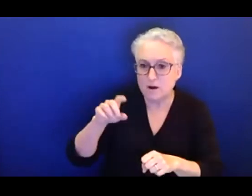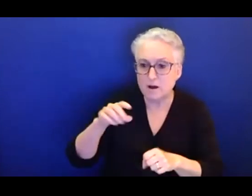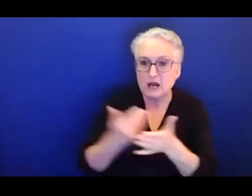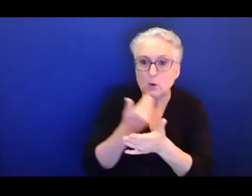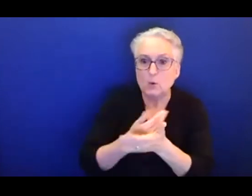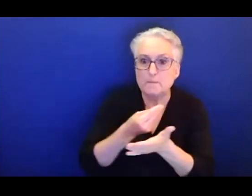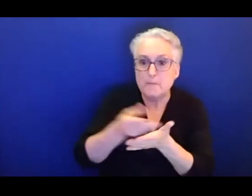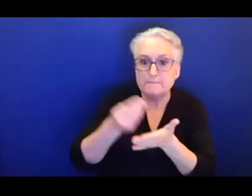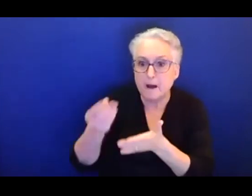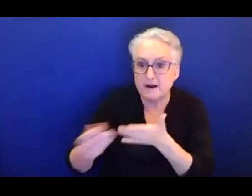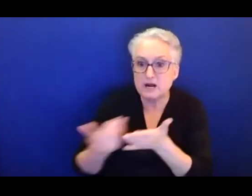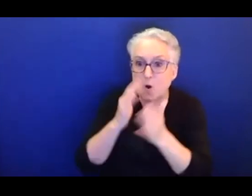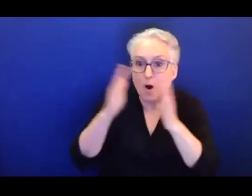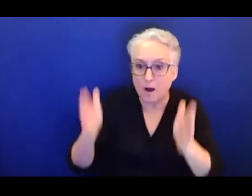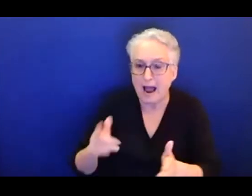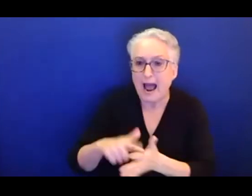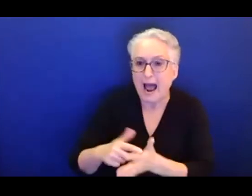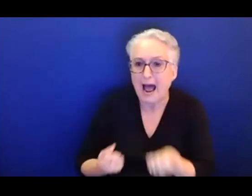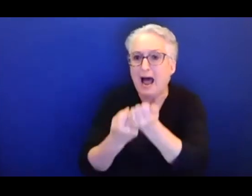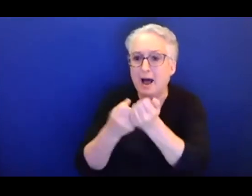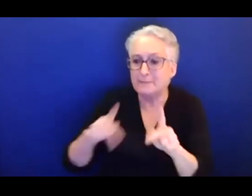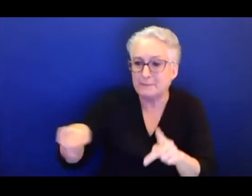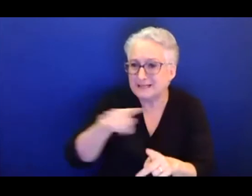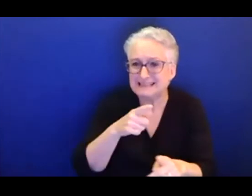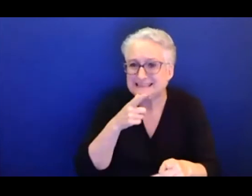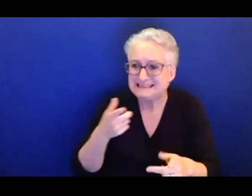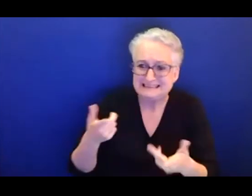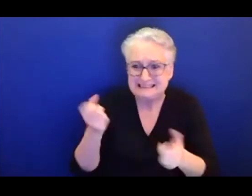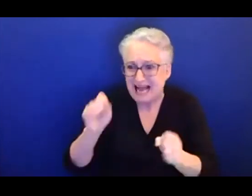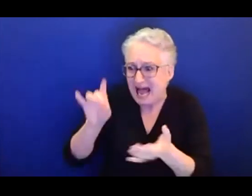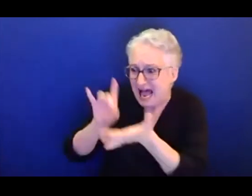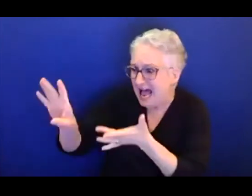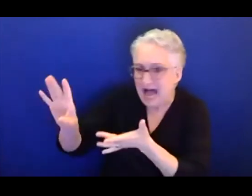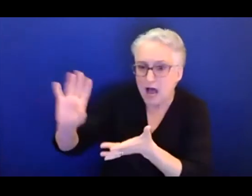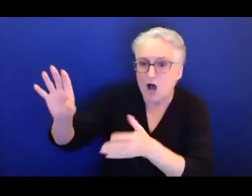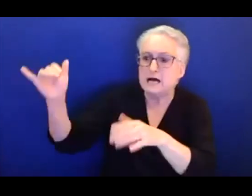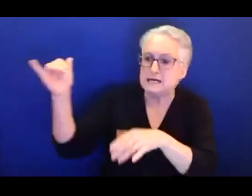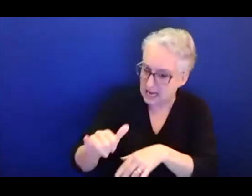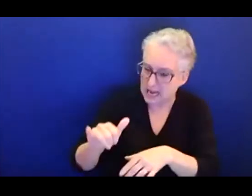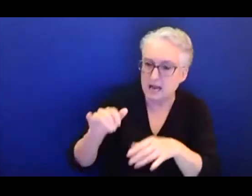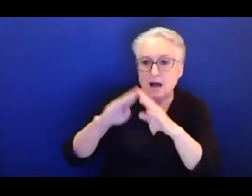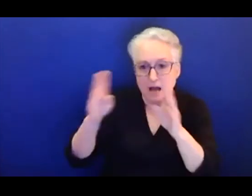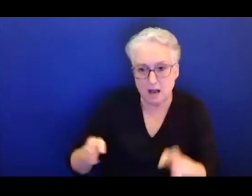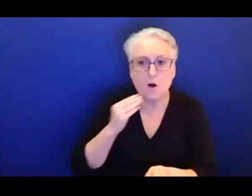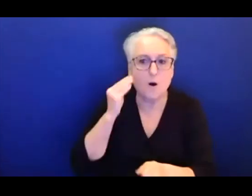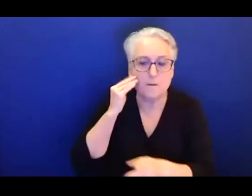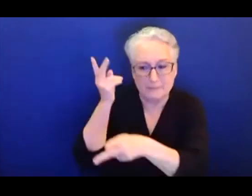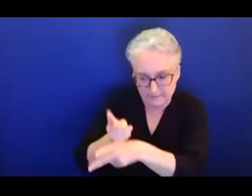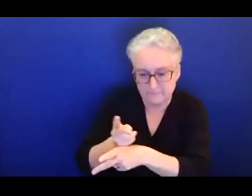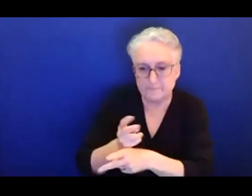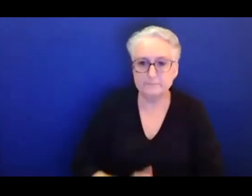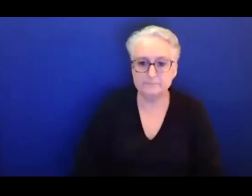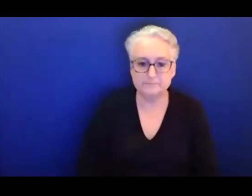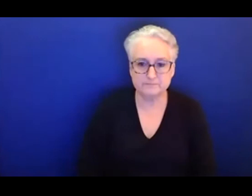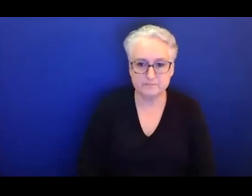housing insecurity. Now I'm going to turn this over to Amy Ventura,